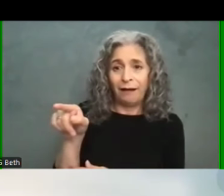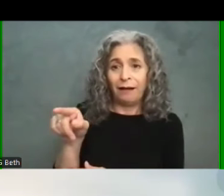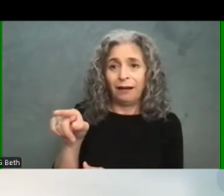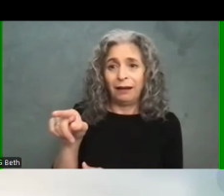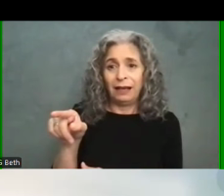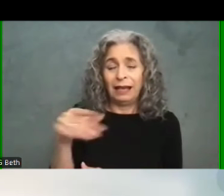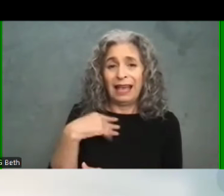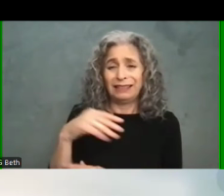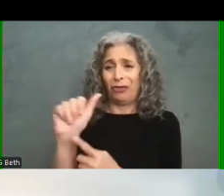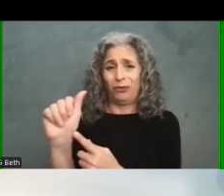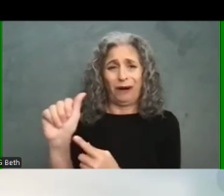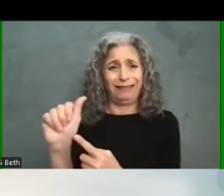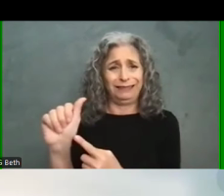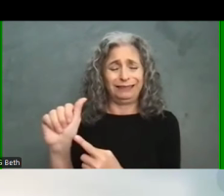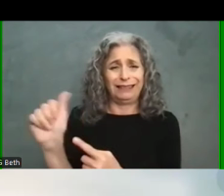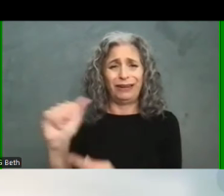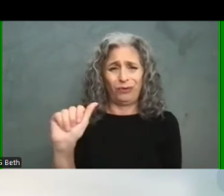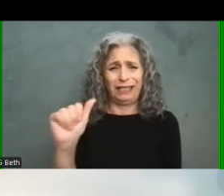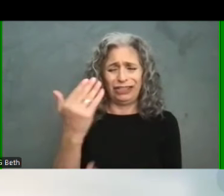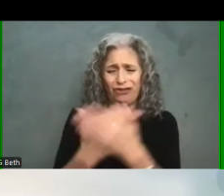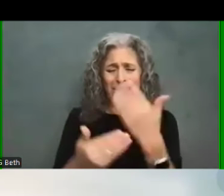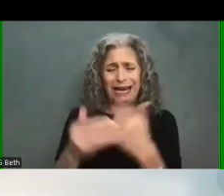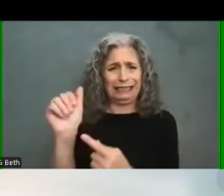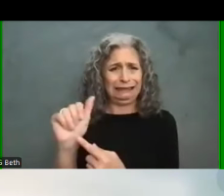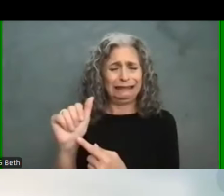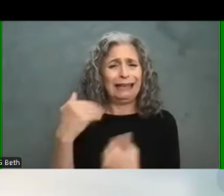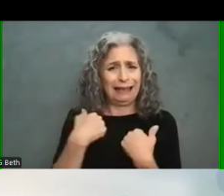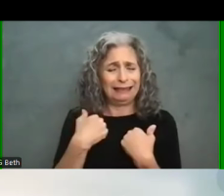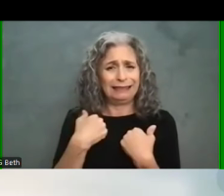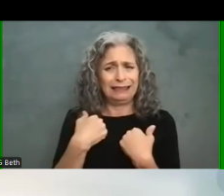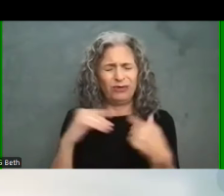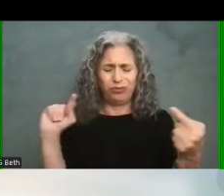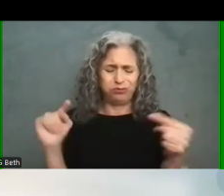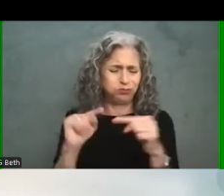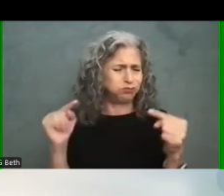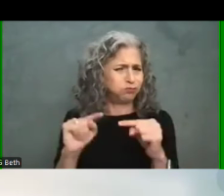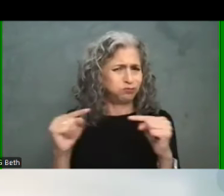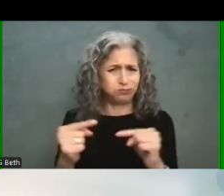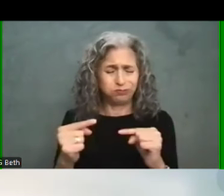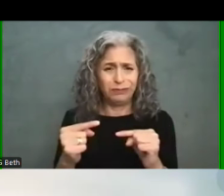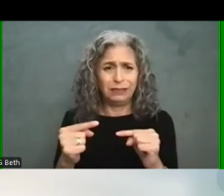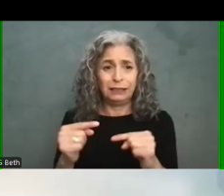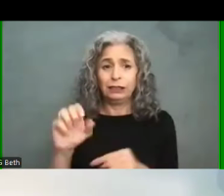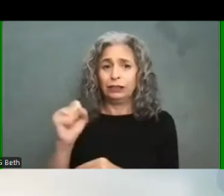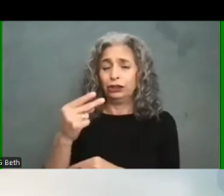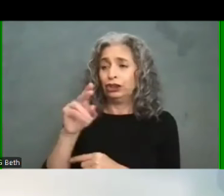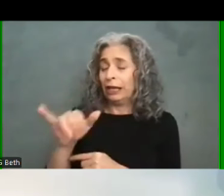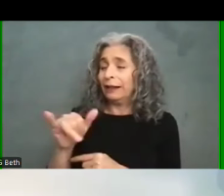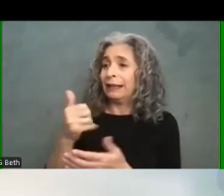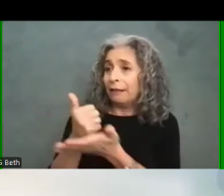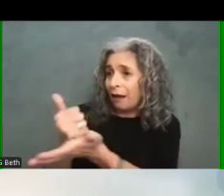has arthritis in her hands, and some things are quite painful for her. So Shelley's offered to help